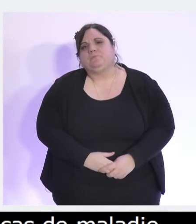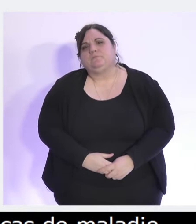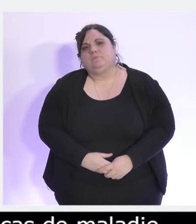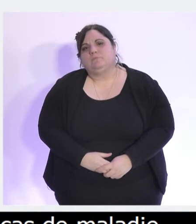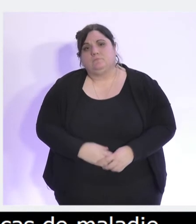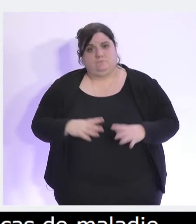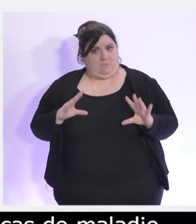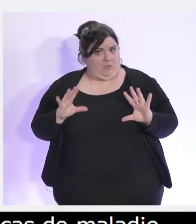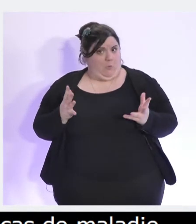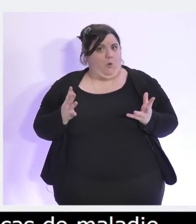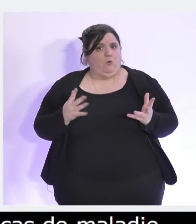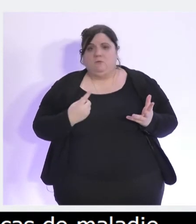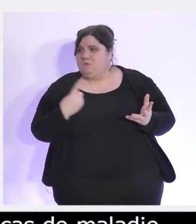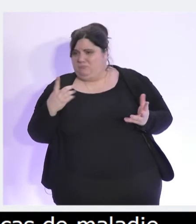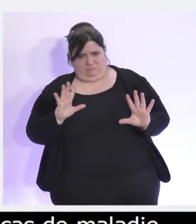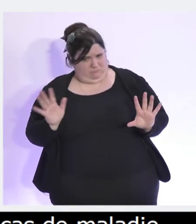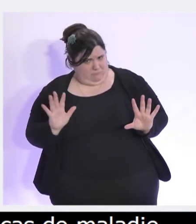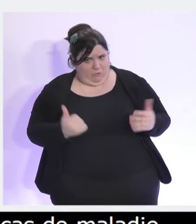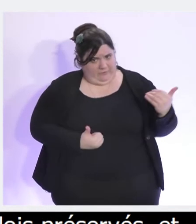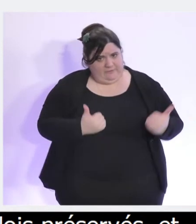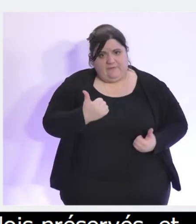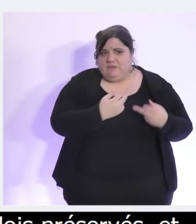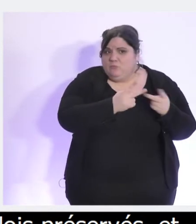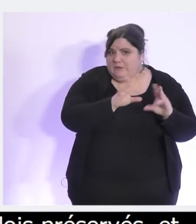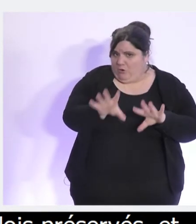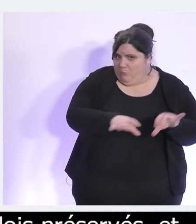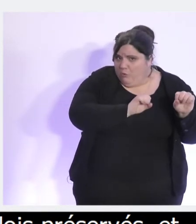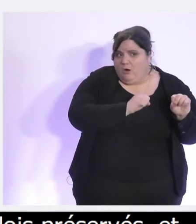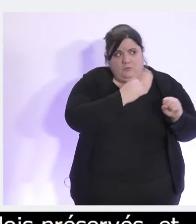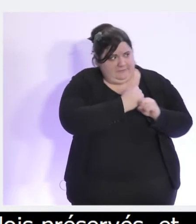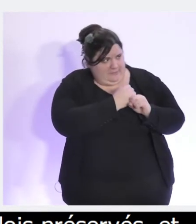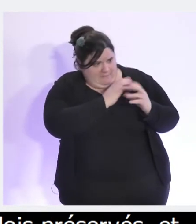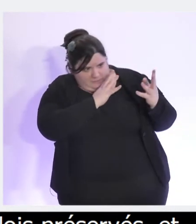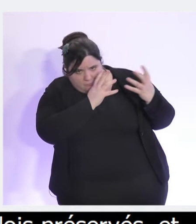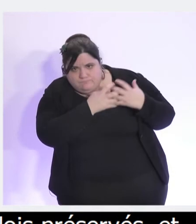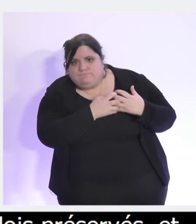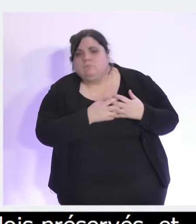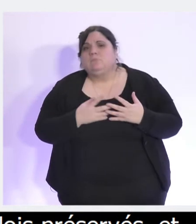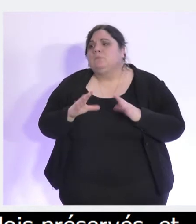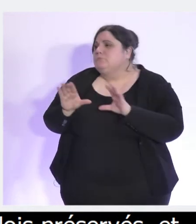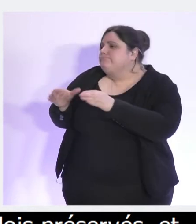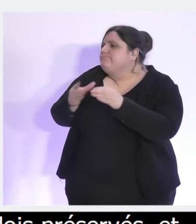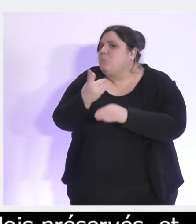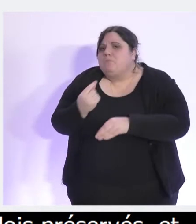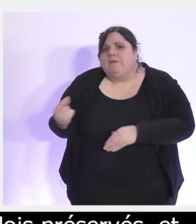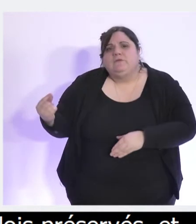with social partners and organizations of persons with disabilities in this